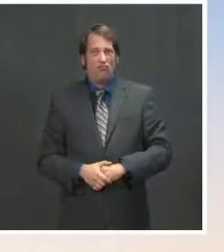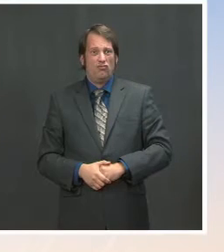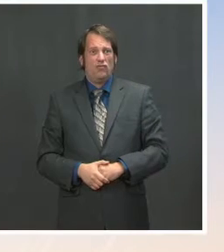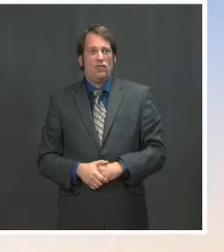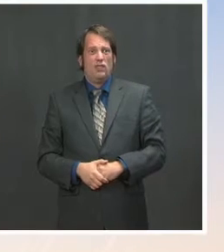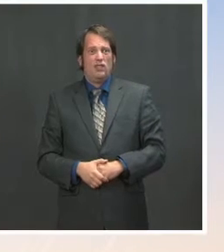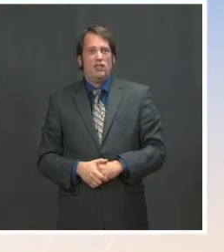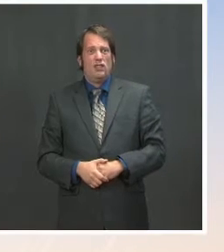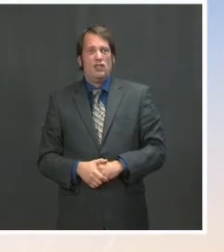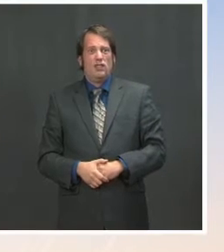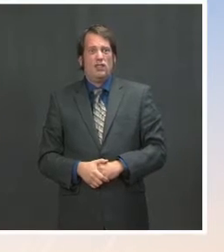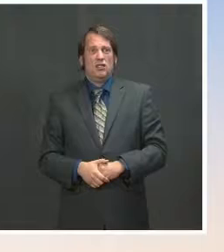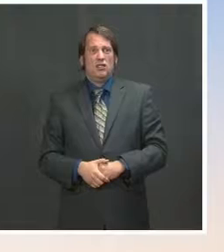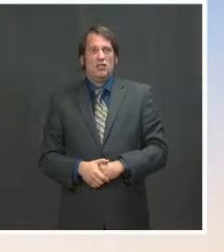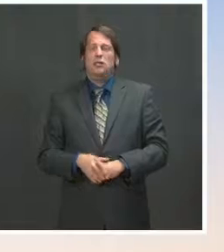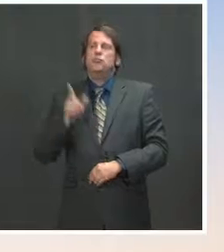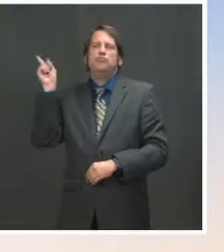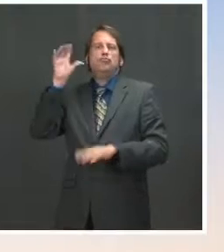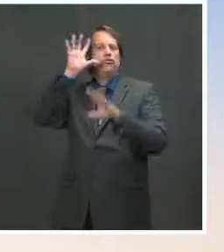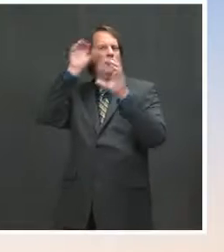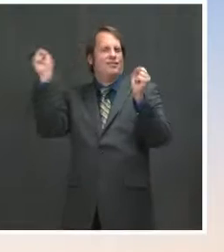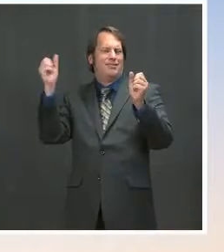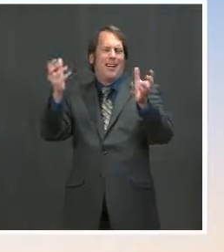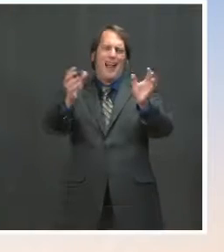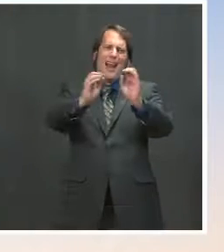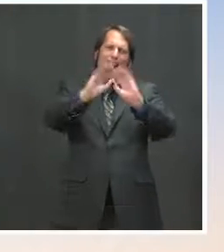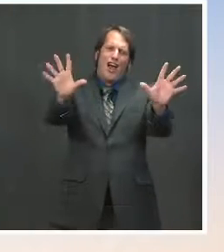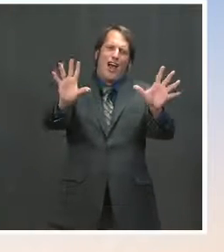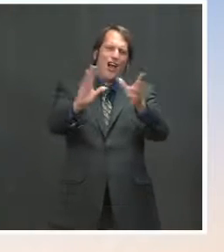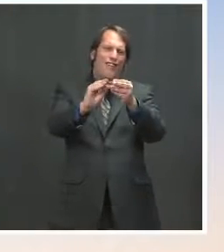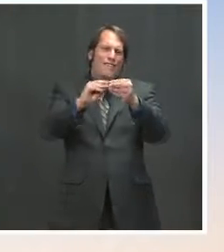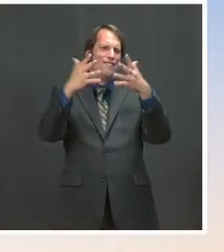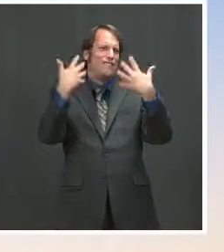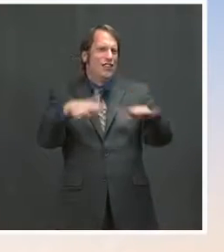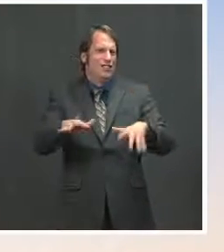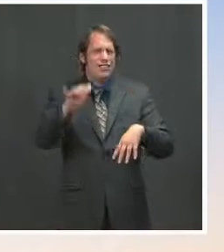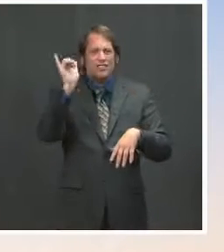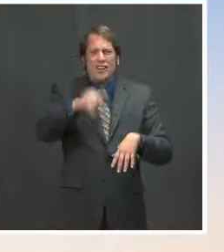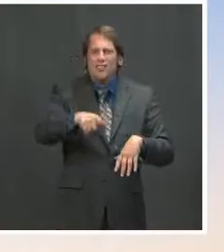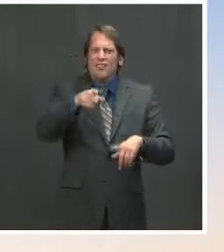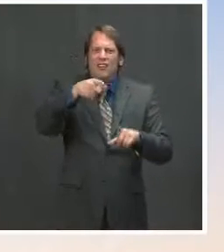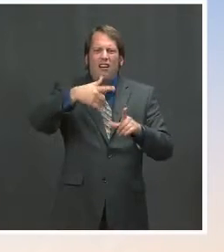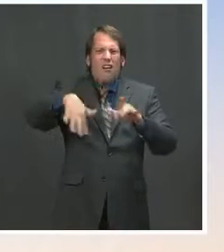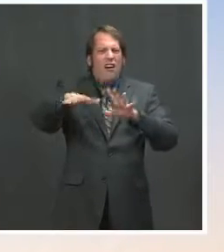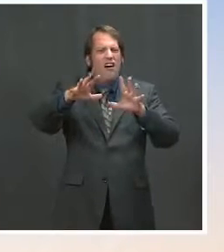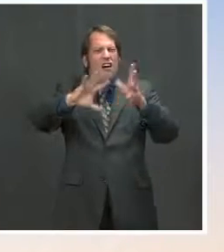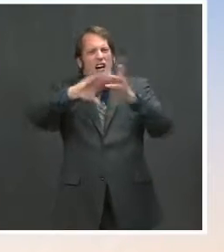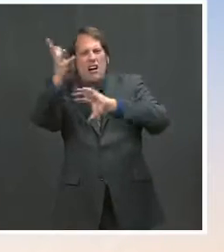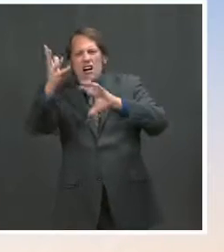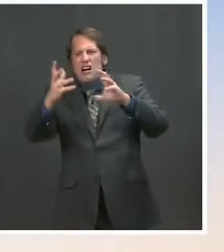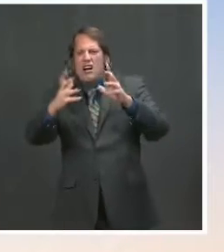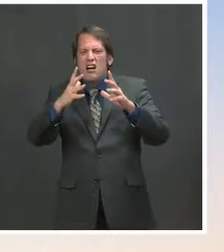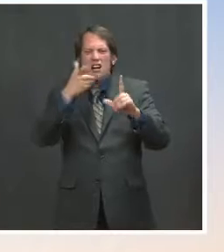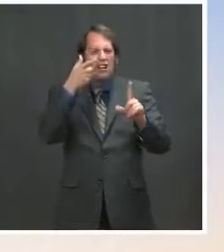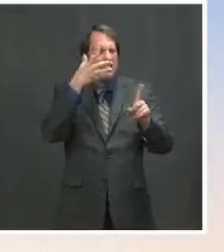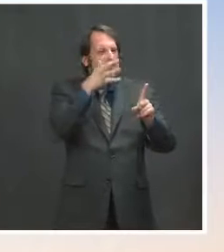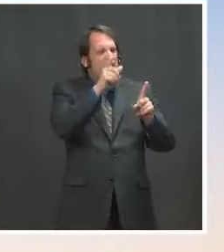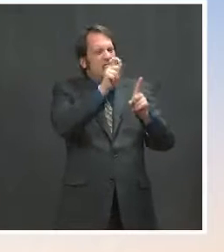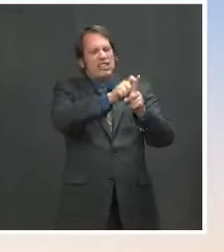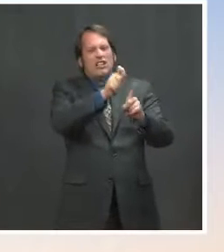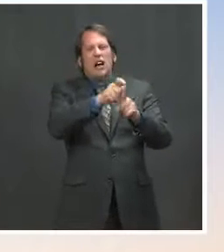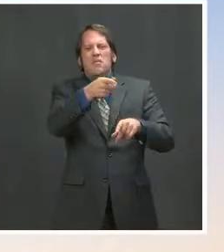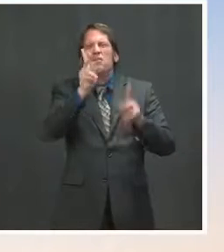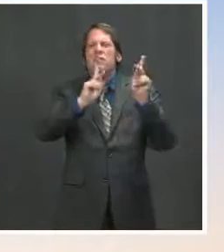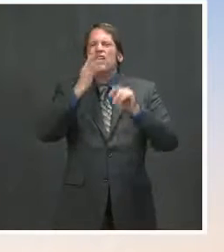police violence against people of color, communities of color, is one of great anguish, and it's exhausting and